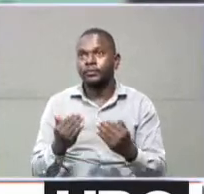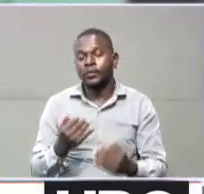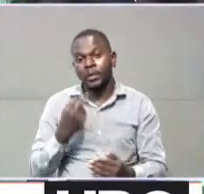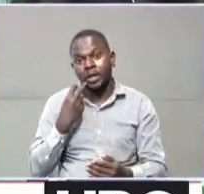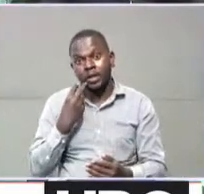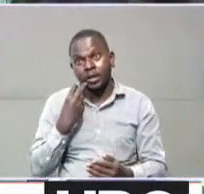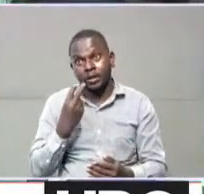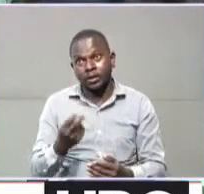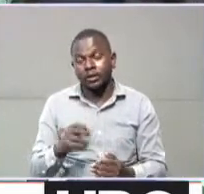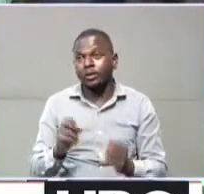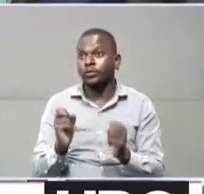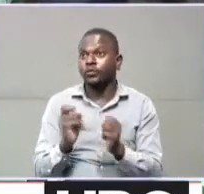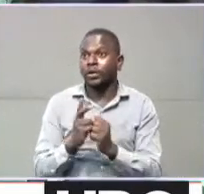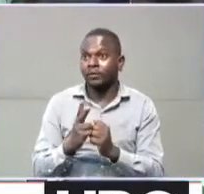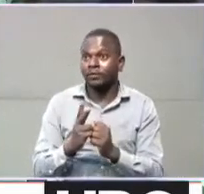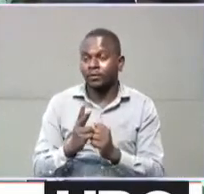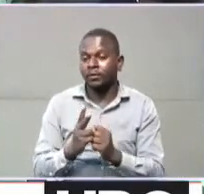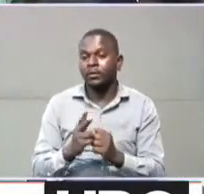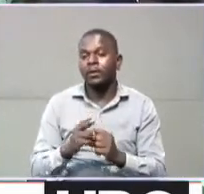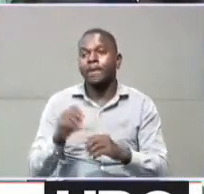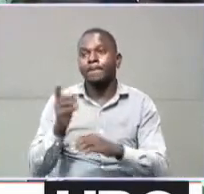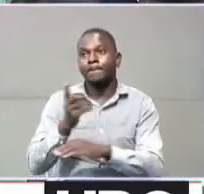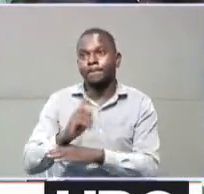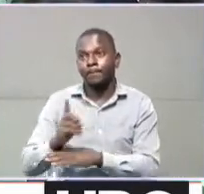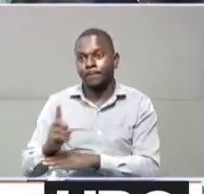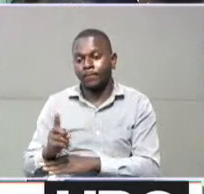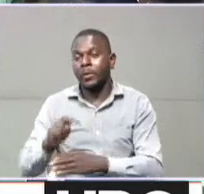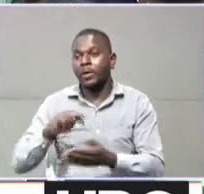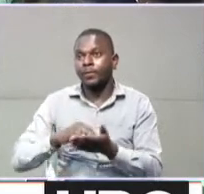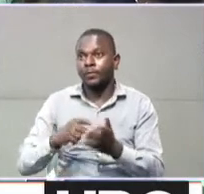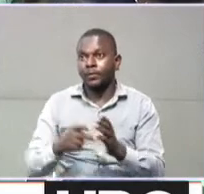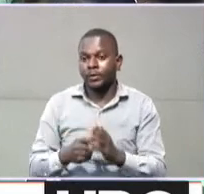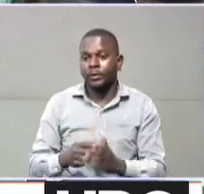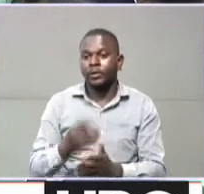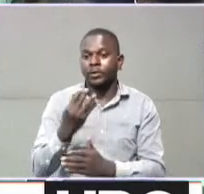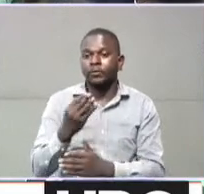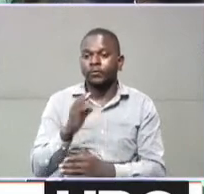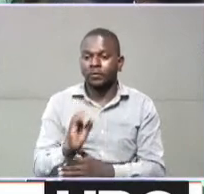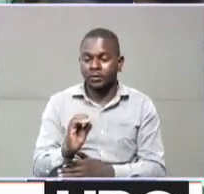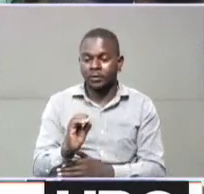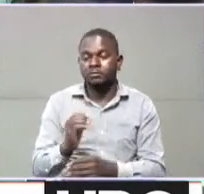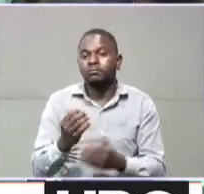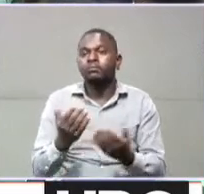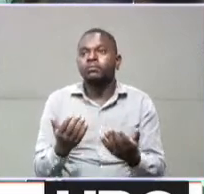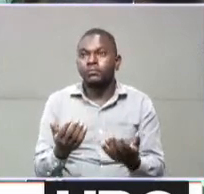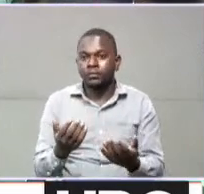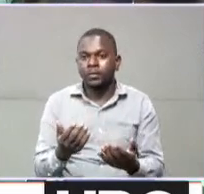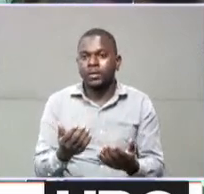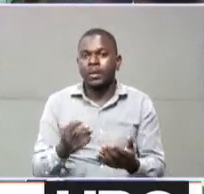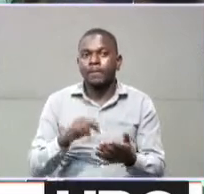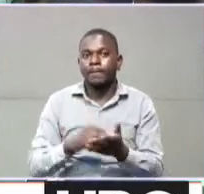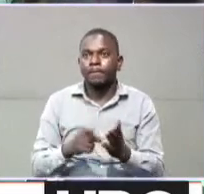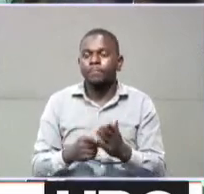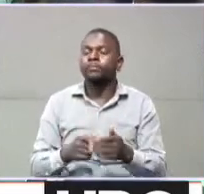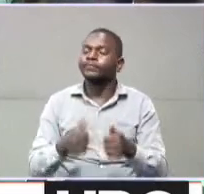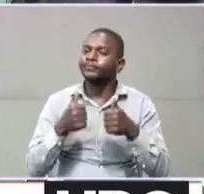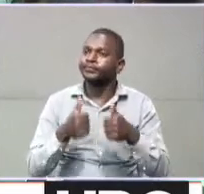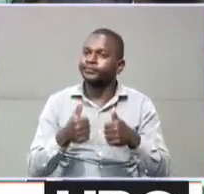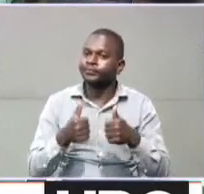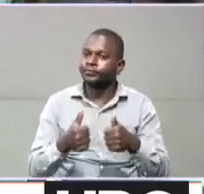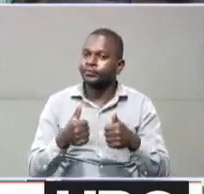used 12 minutes so meaning out of the 40 so meaning you've done very